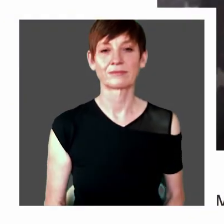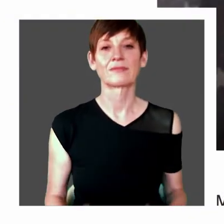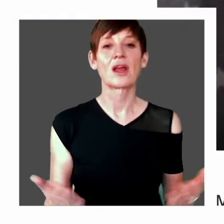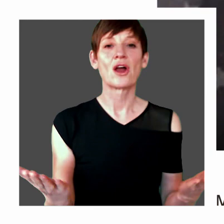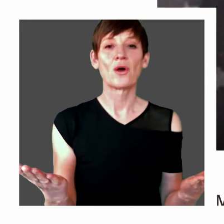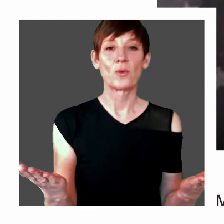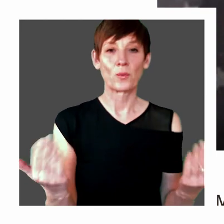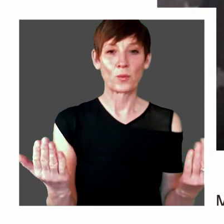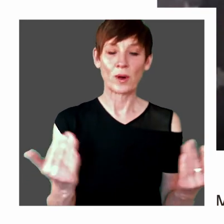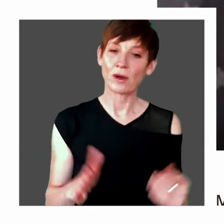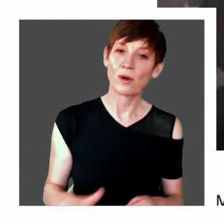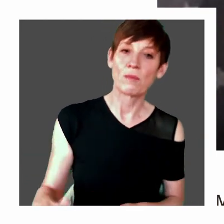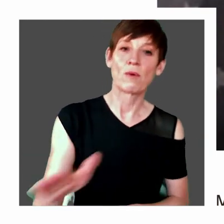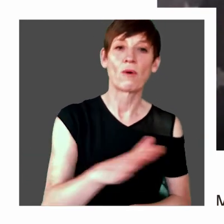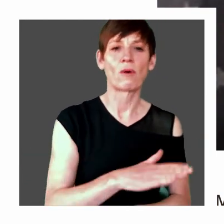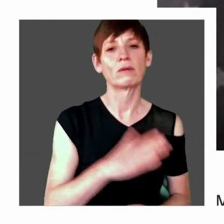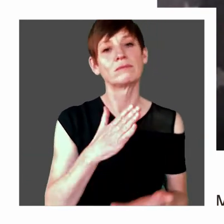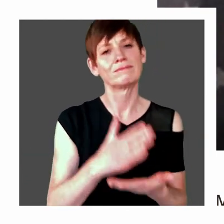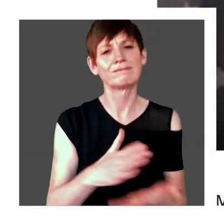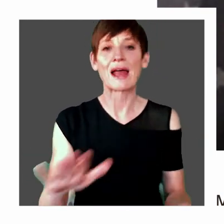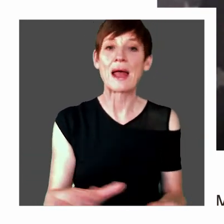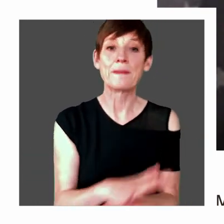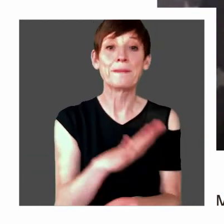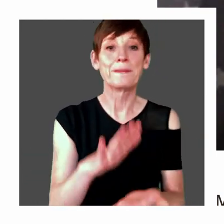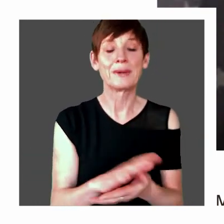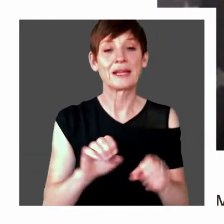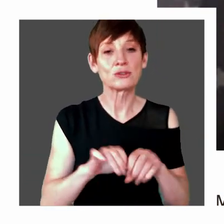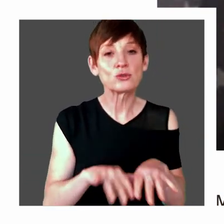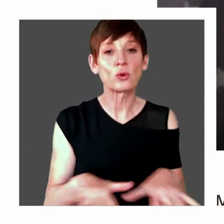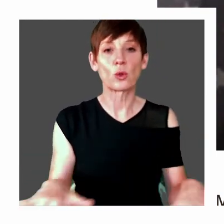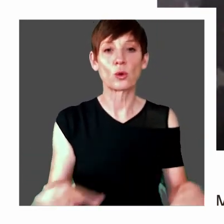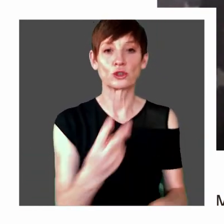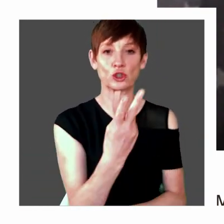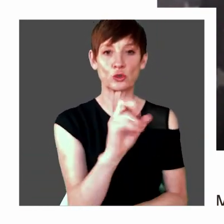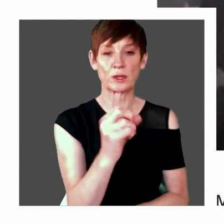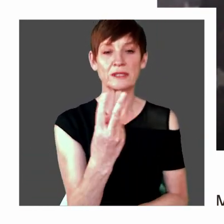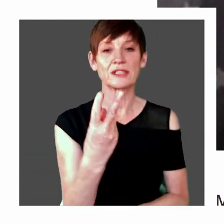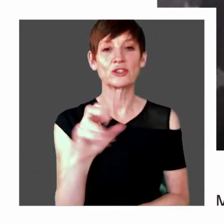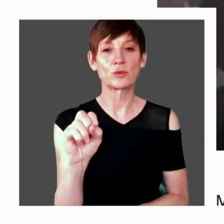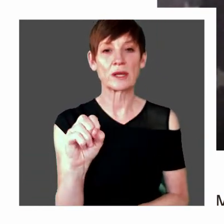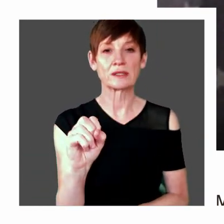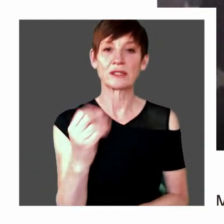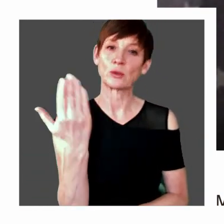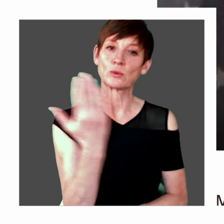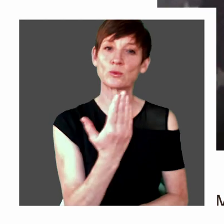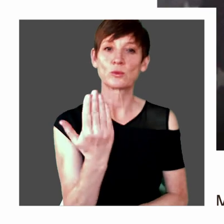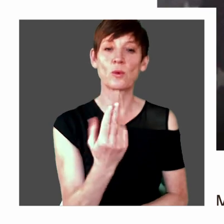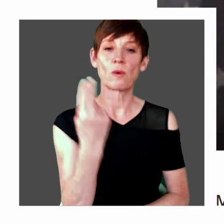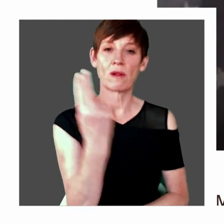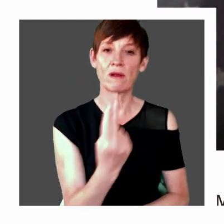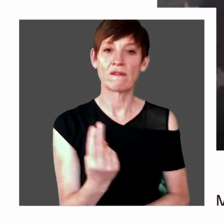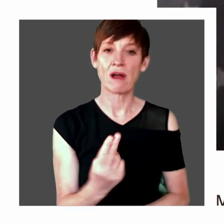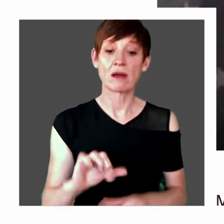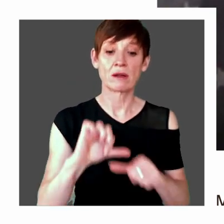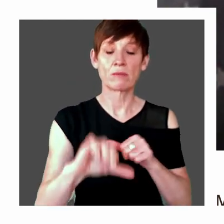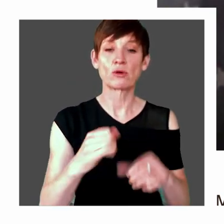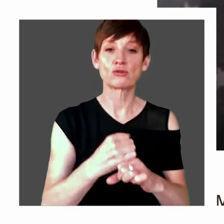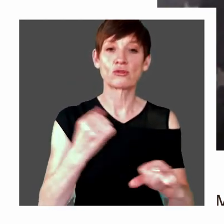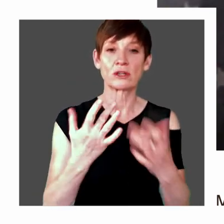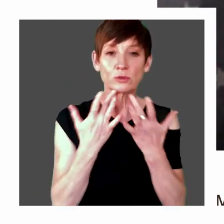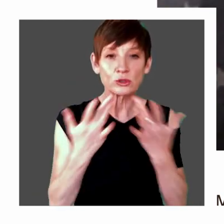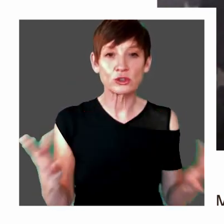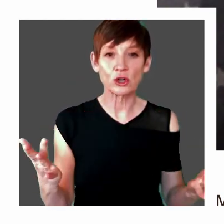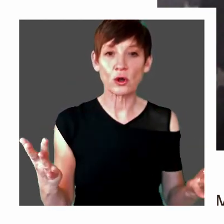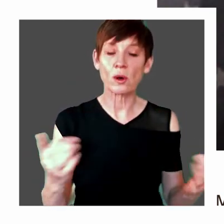Welcome, one and all. It's an honor for me to launch the 2020 School of Art Postgraduate Show. I'm Martin Evans. I'm